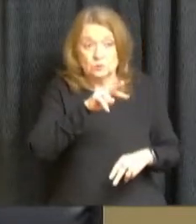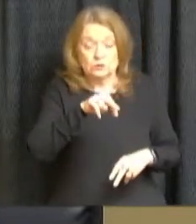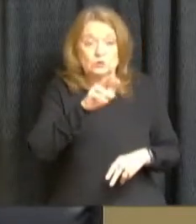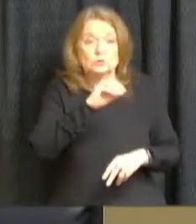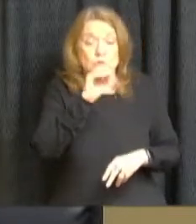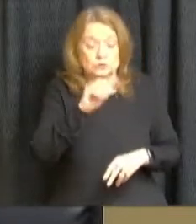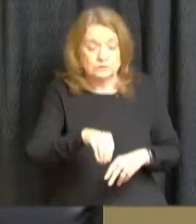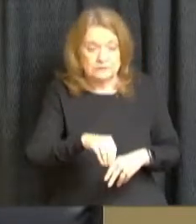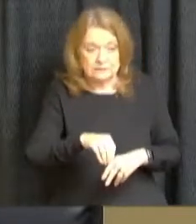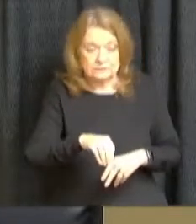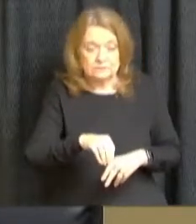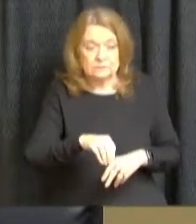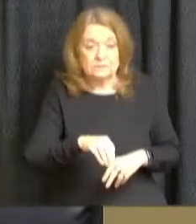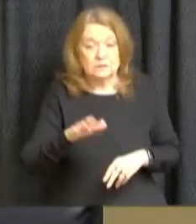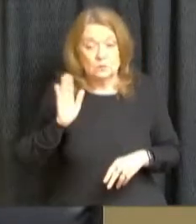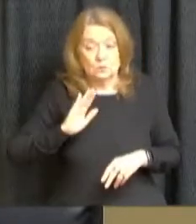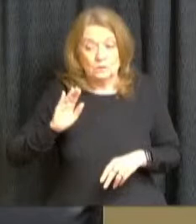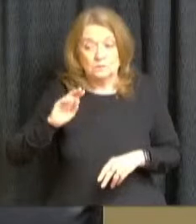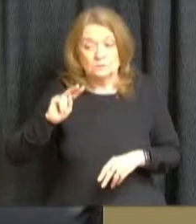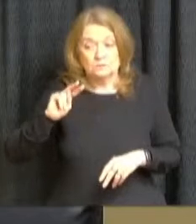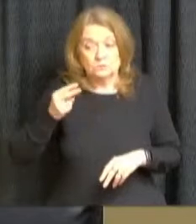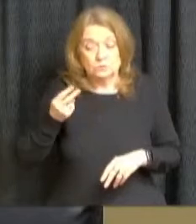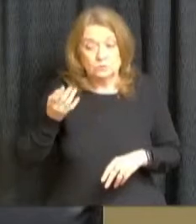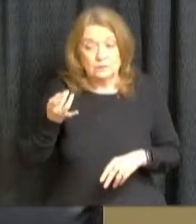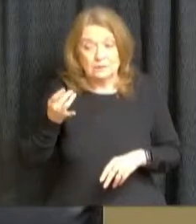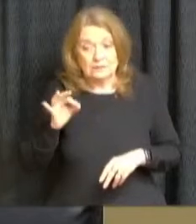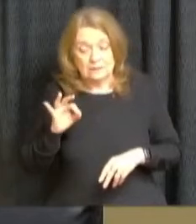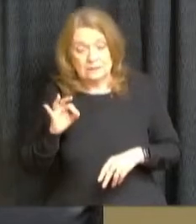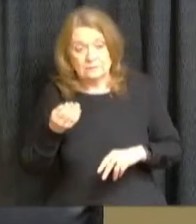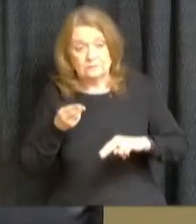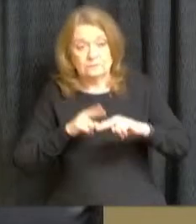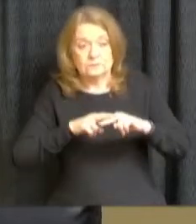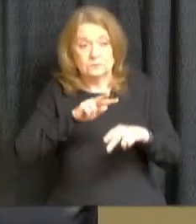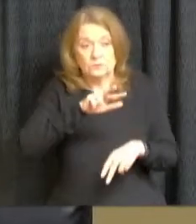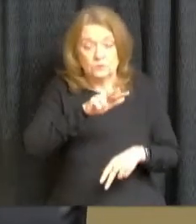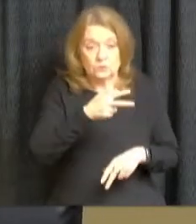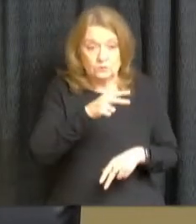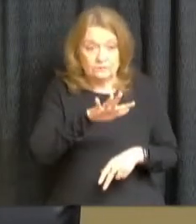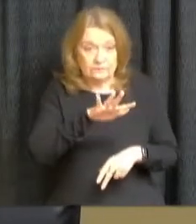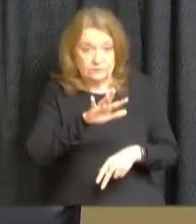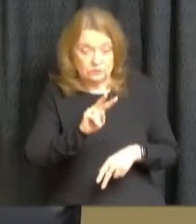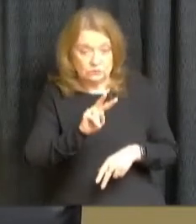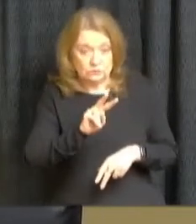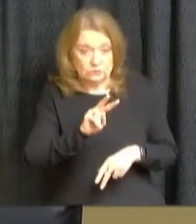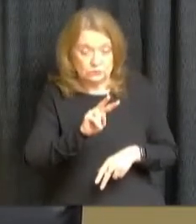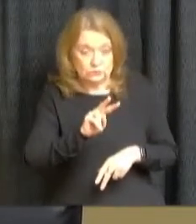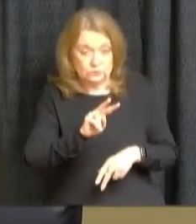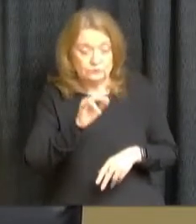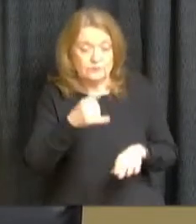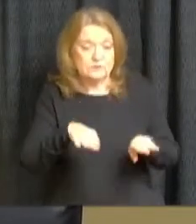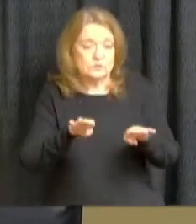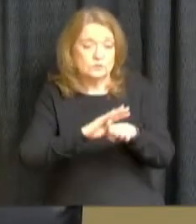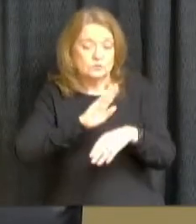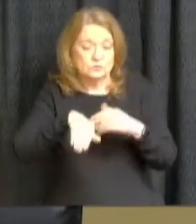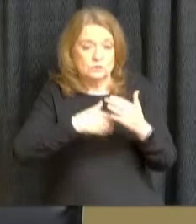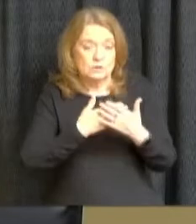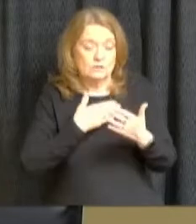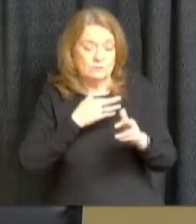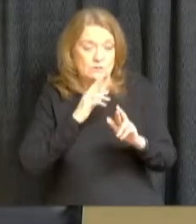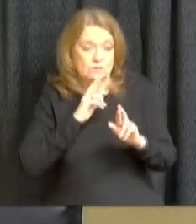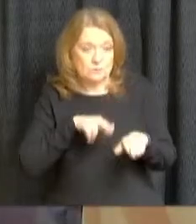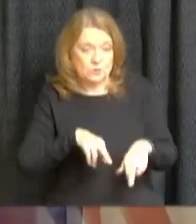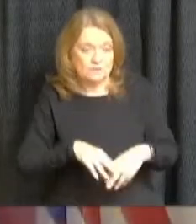22%. It was $2.89, but it went up to $3.52. This concludes all of my